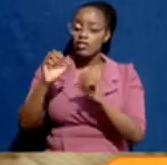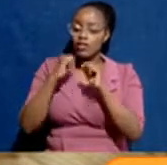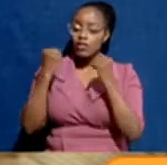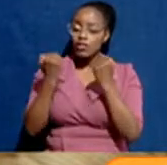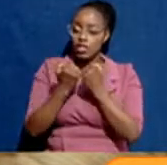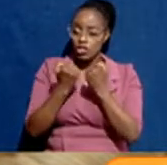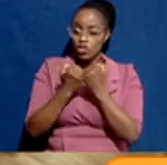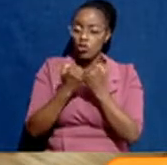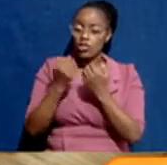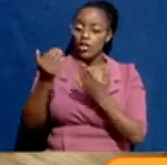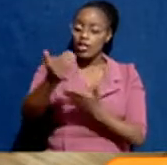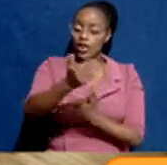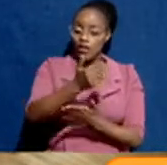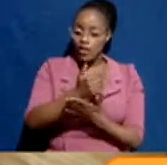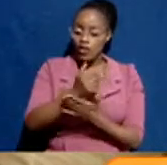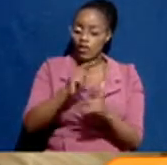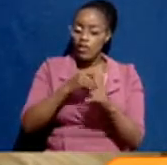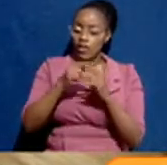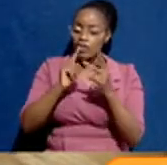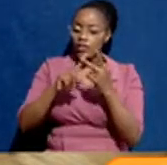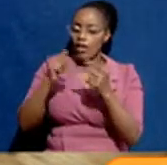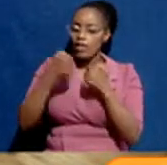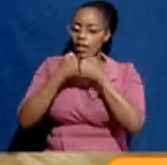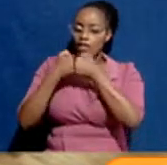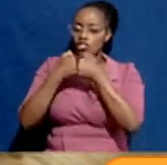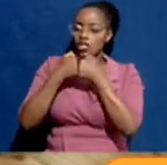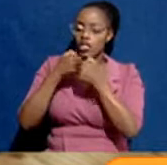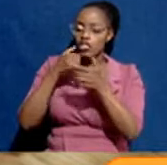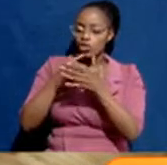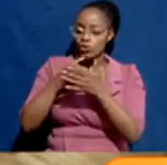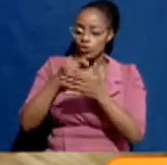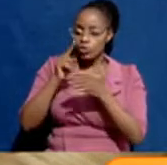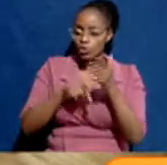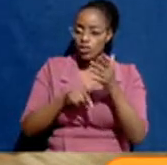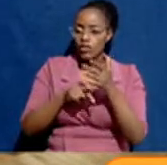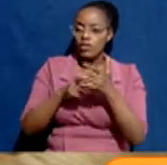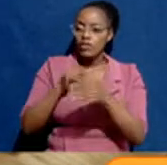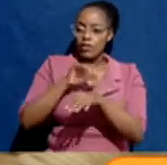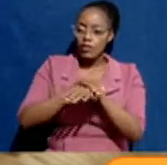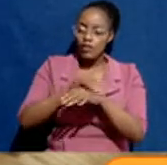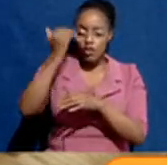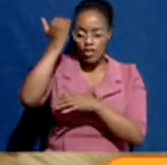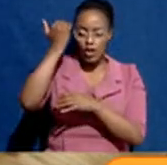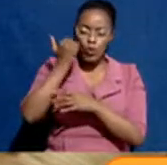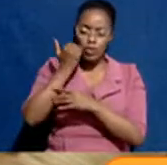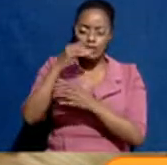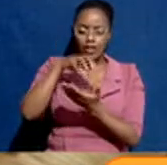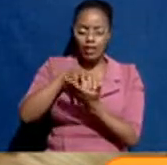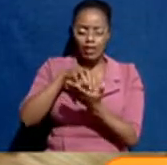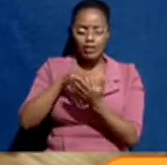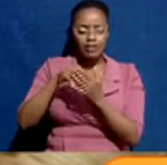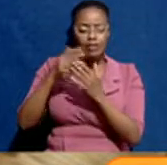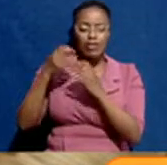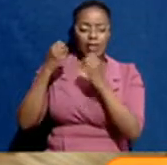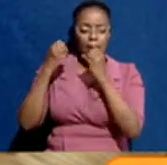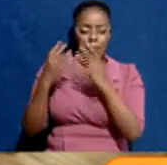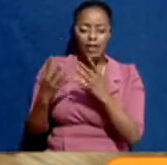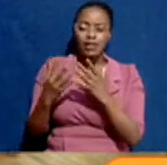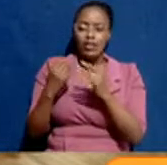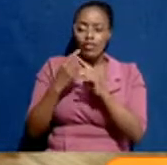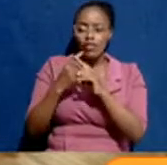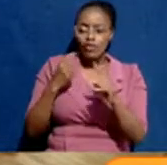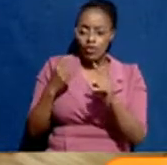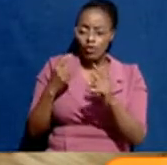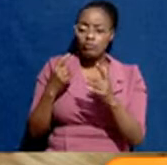rate. Other challenges include inherited court cases that are so numerous, especially from